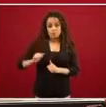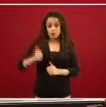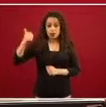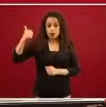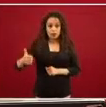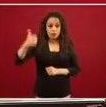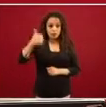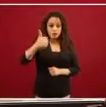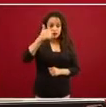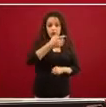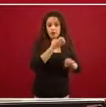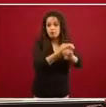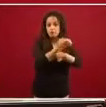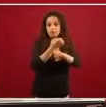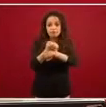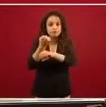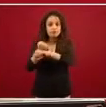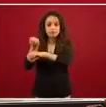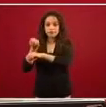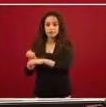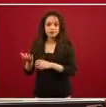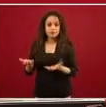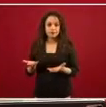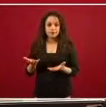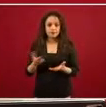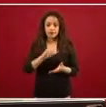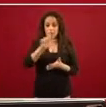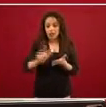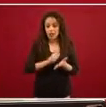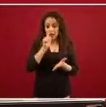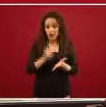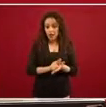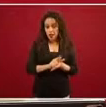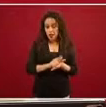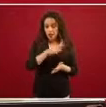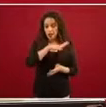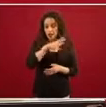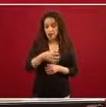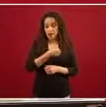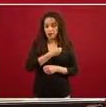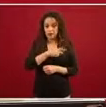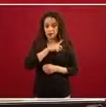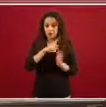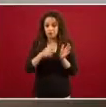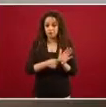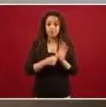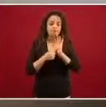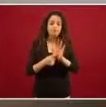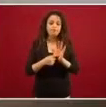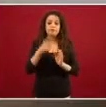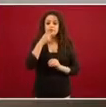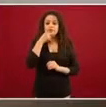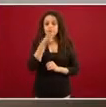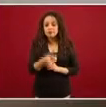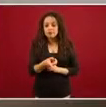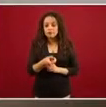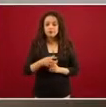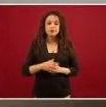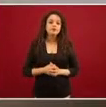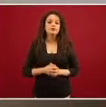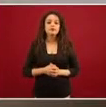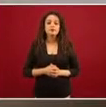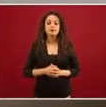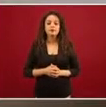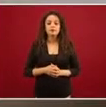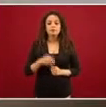the health authorities in their states, and the general health law in our country